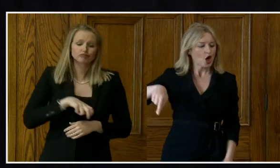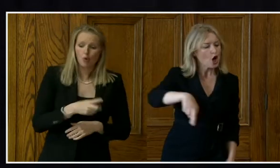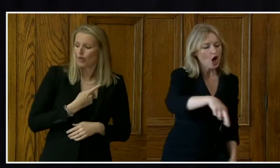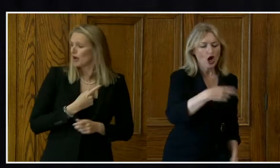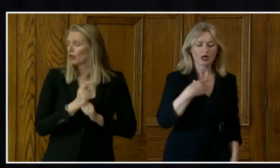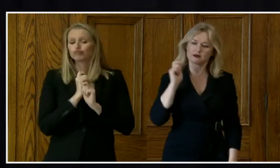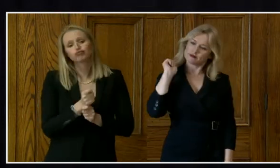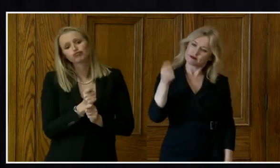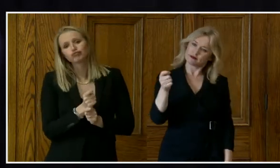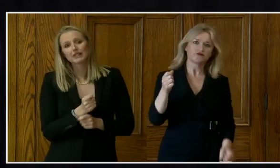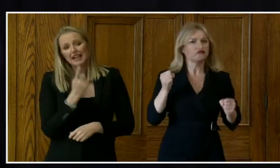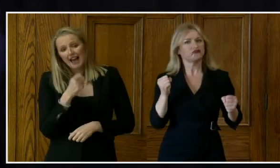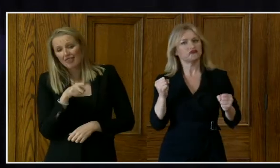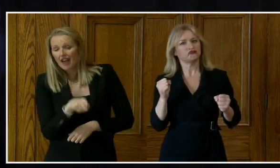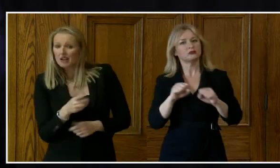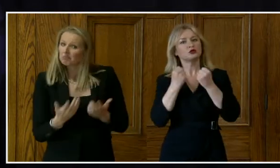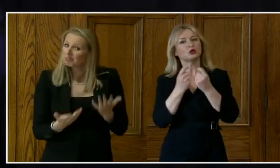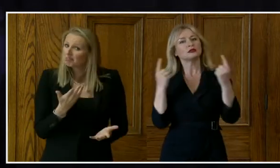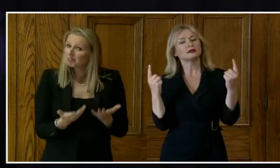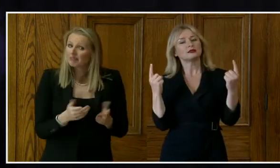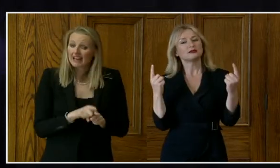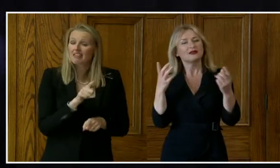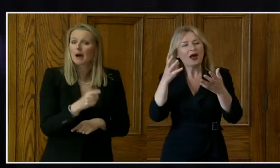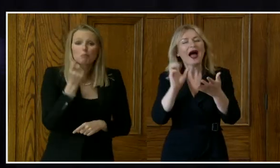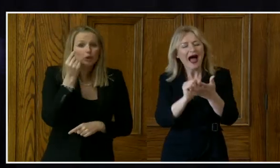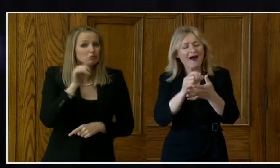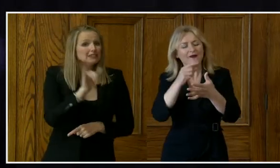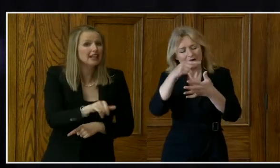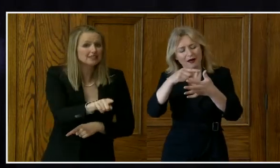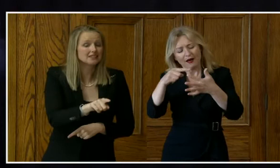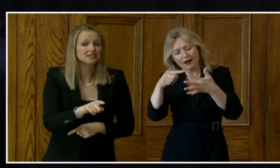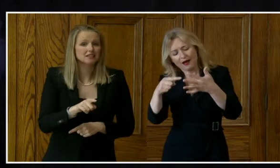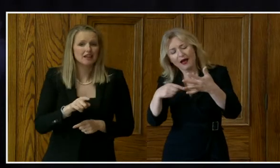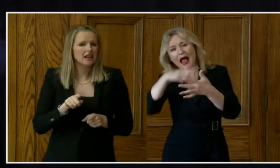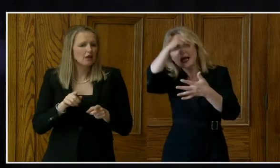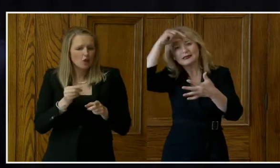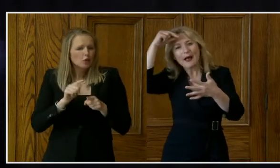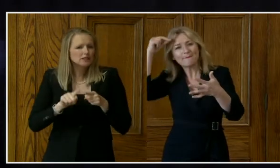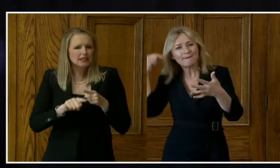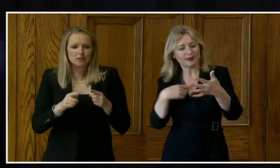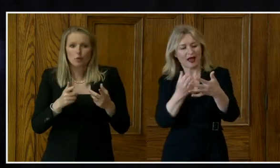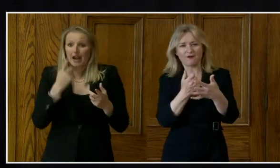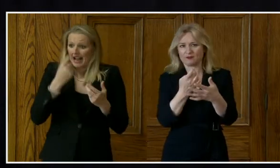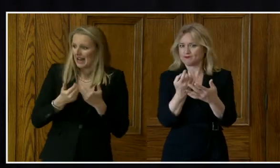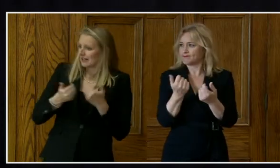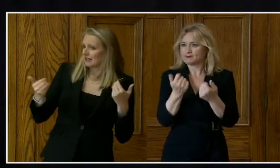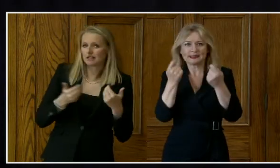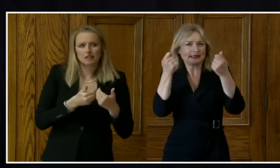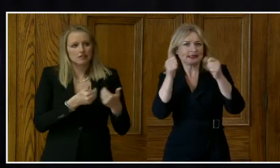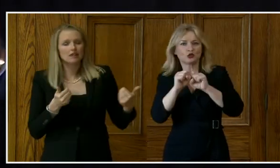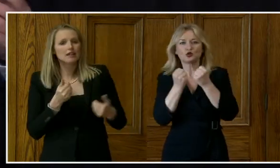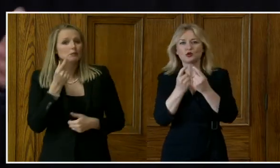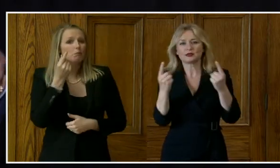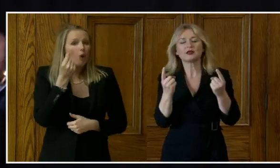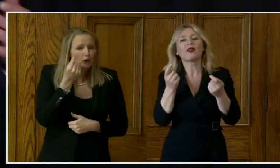of these things where there is little impact, you know, those are the things that we can graduate at a certain point. Obviously, the